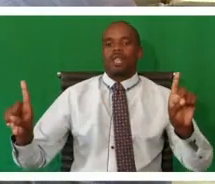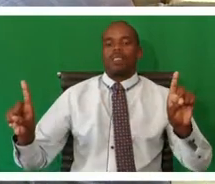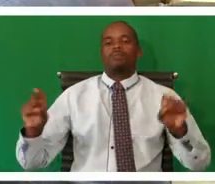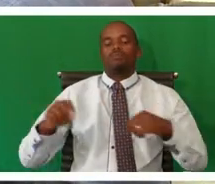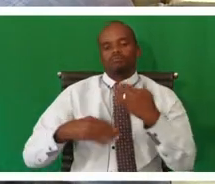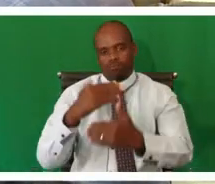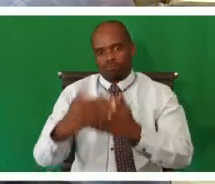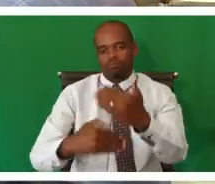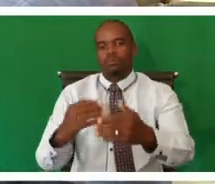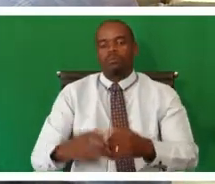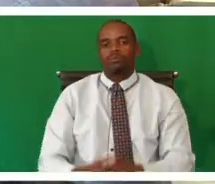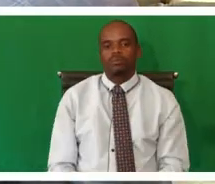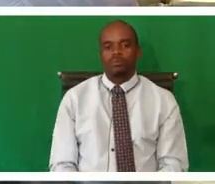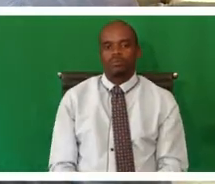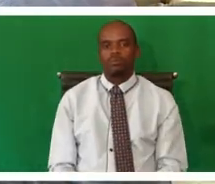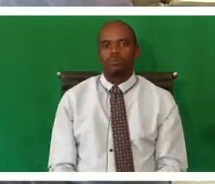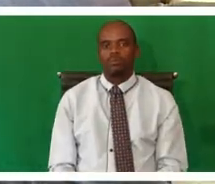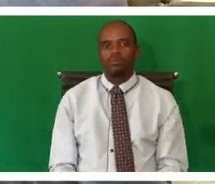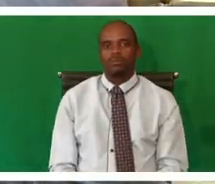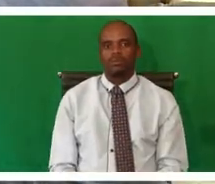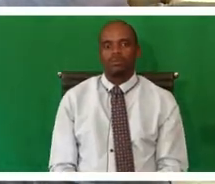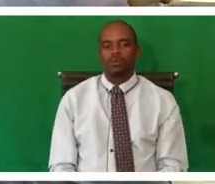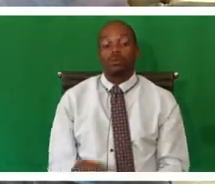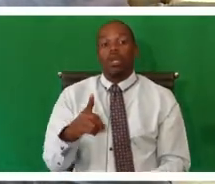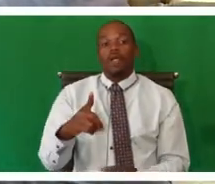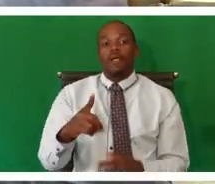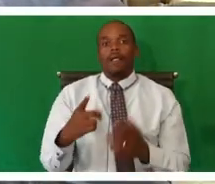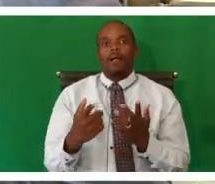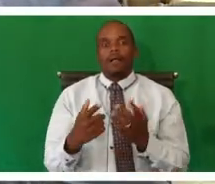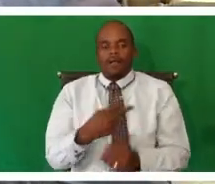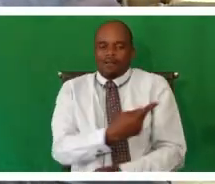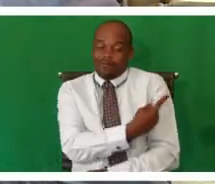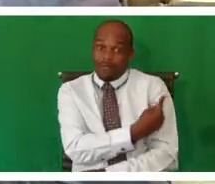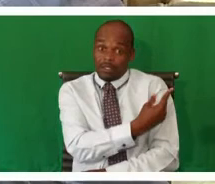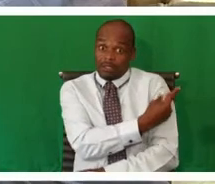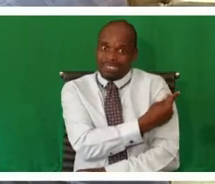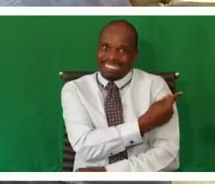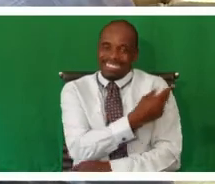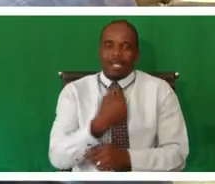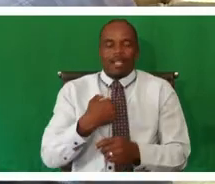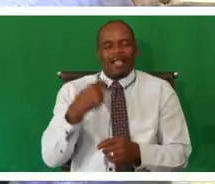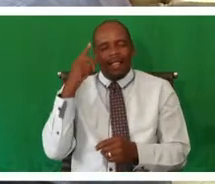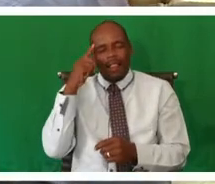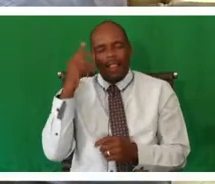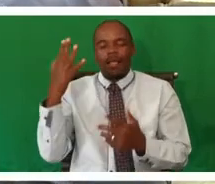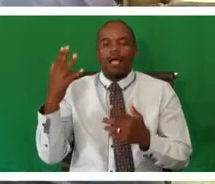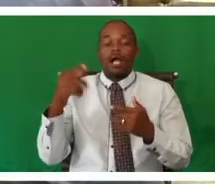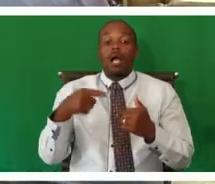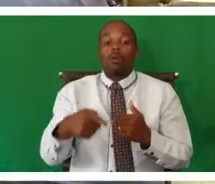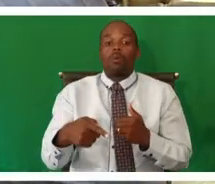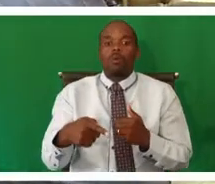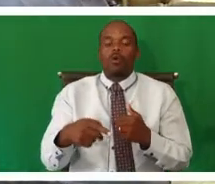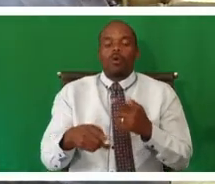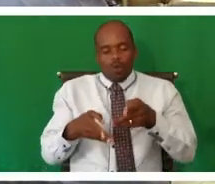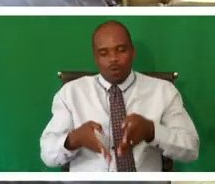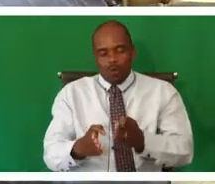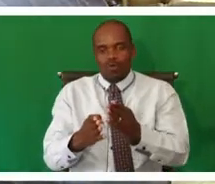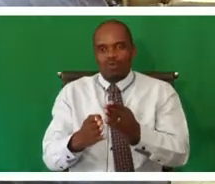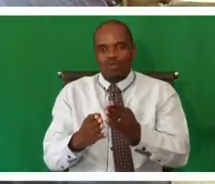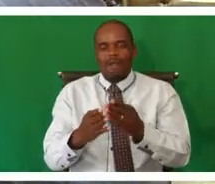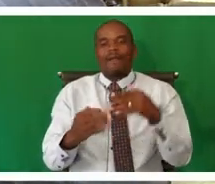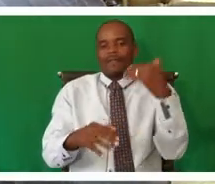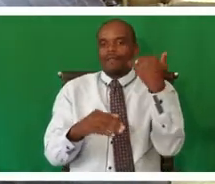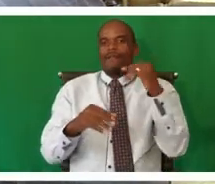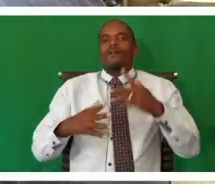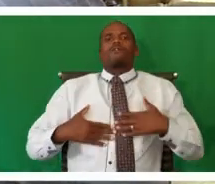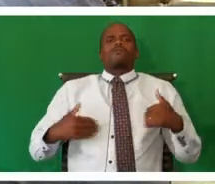With the rollout of the vaccine, I'm hopeful that we are on the road to recovery. We will